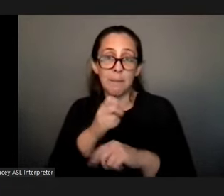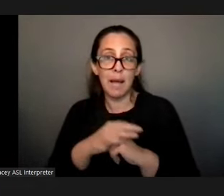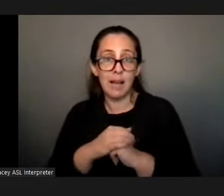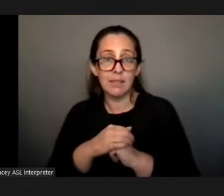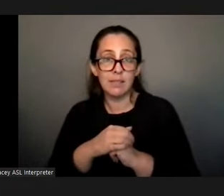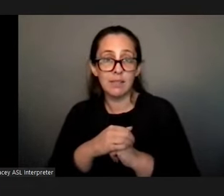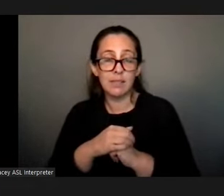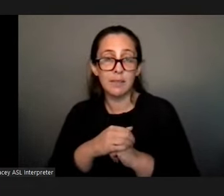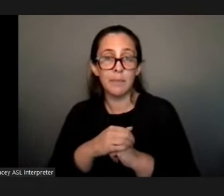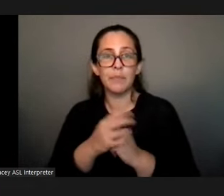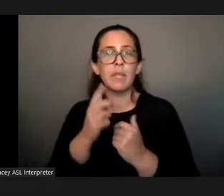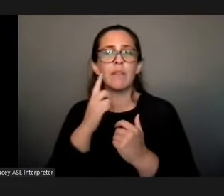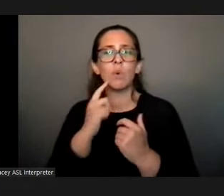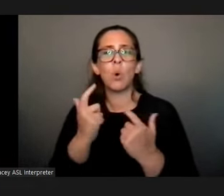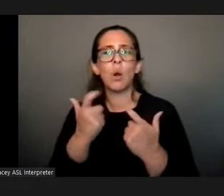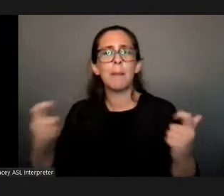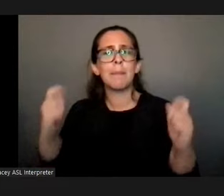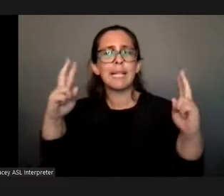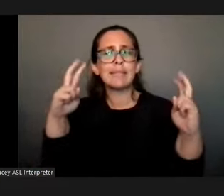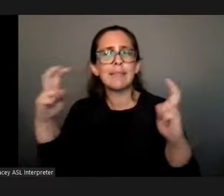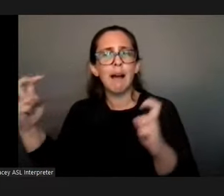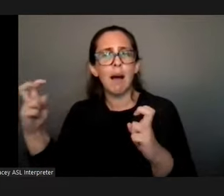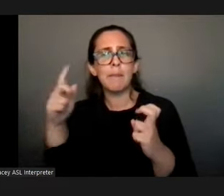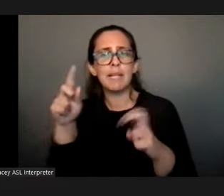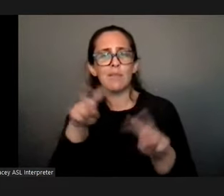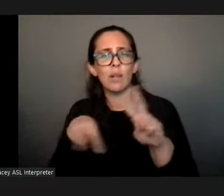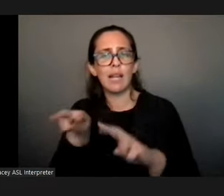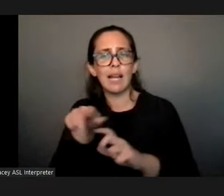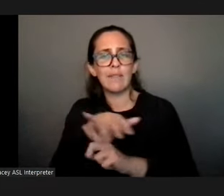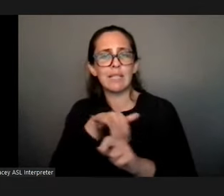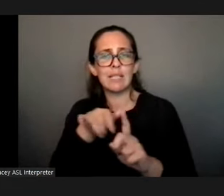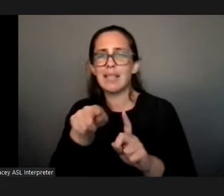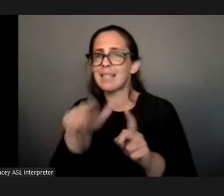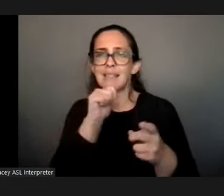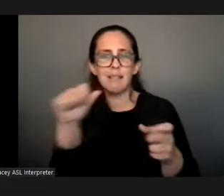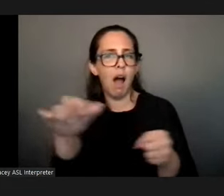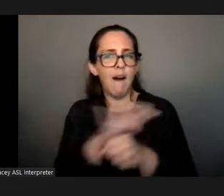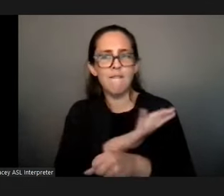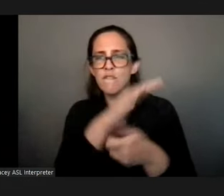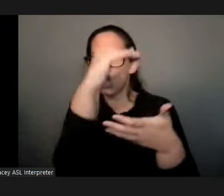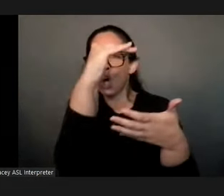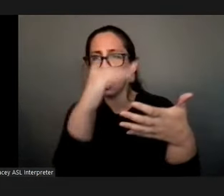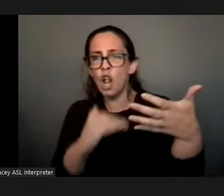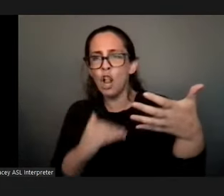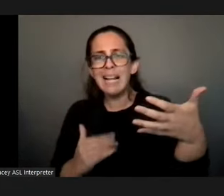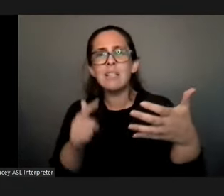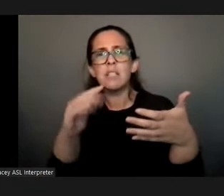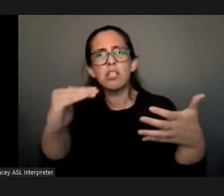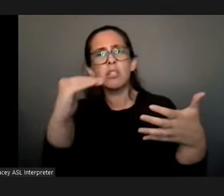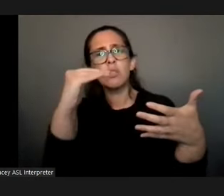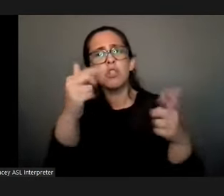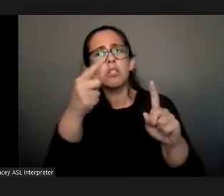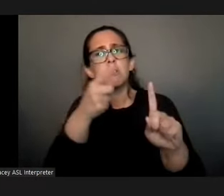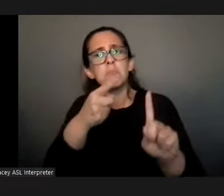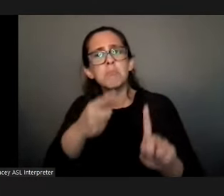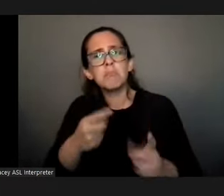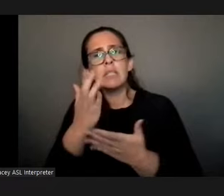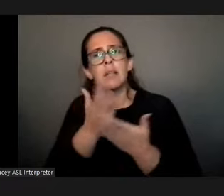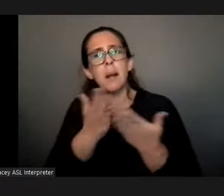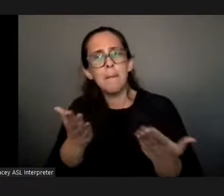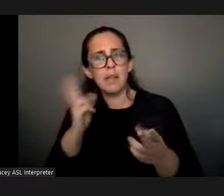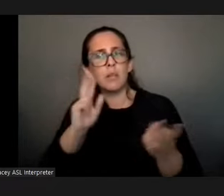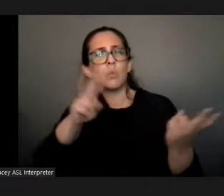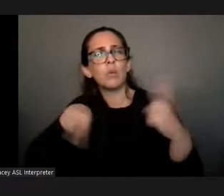In terms of the key topics of the environmental assessment, this is not the full list, but we wanted to at least give you some sense of the kinds of things we'll be